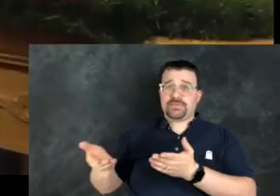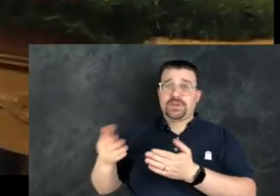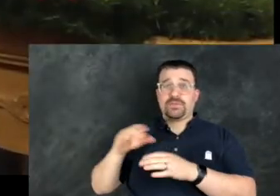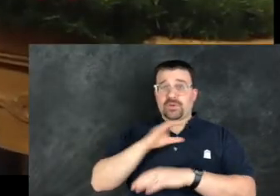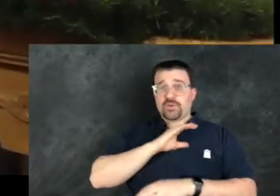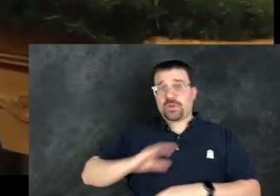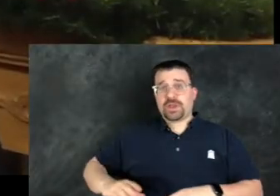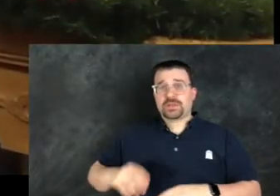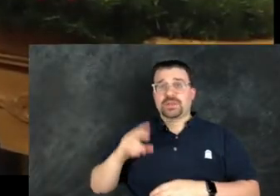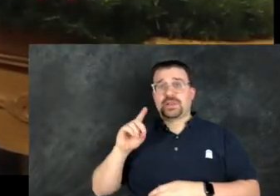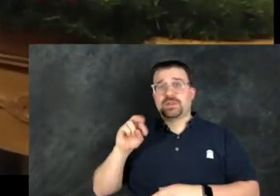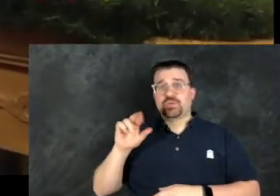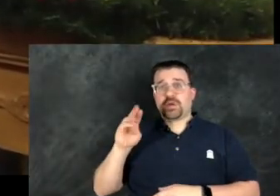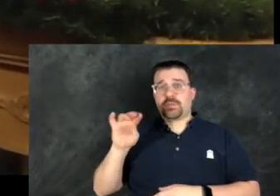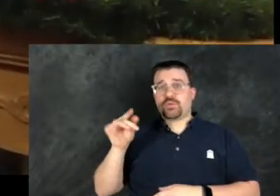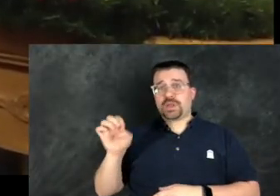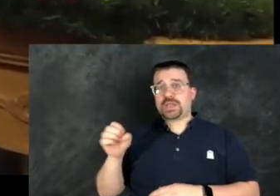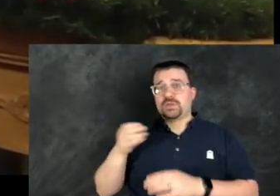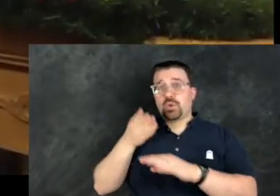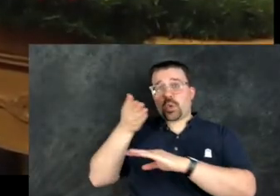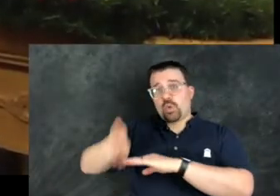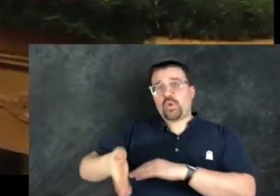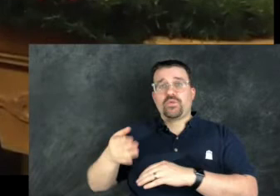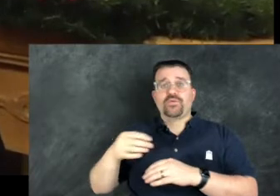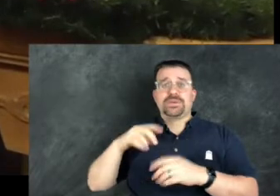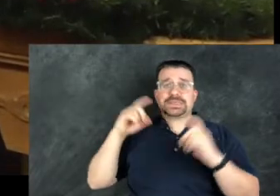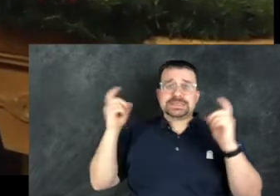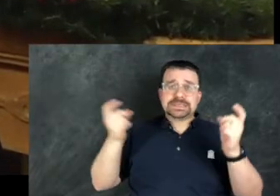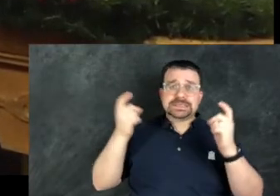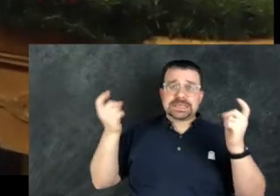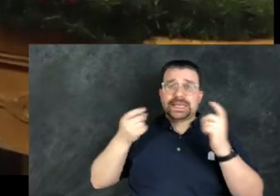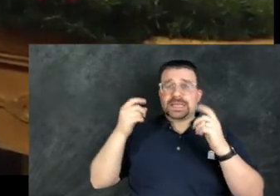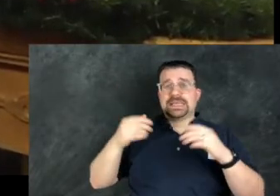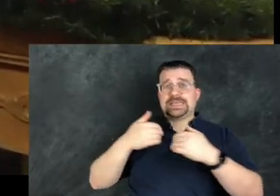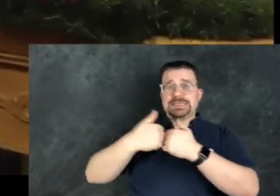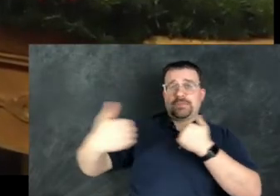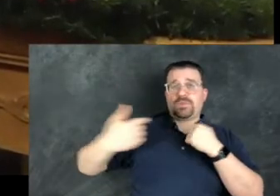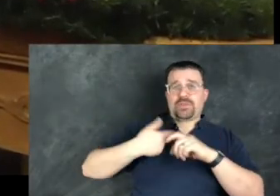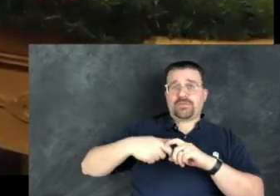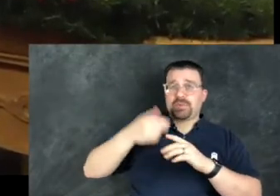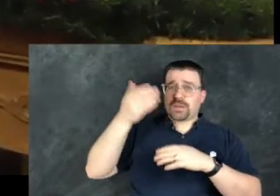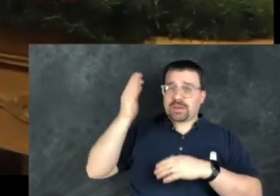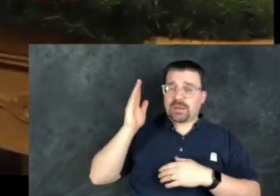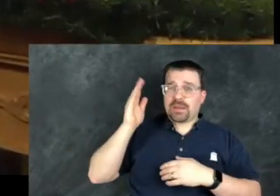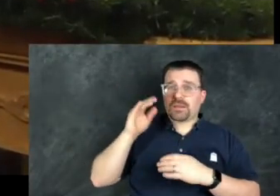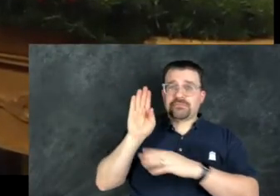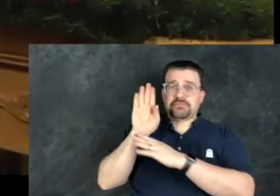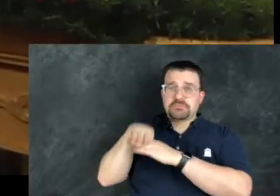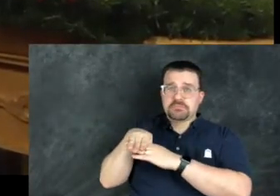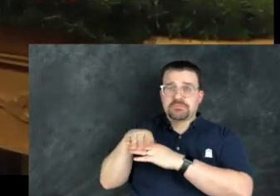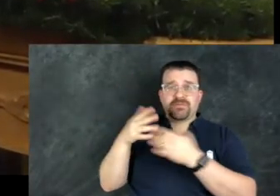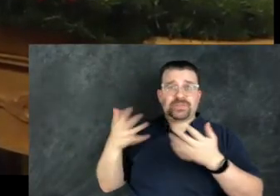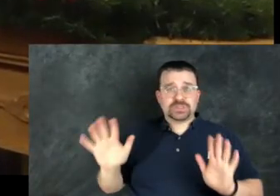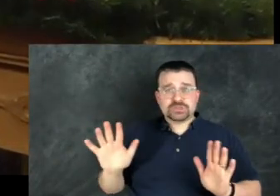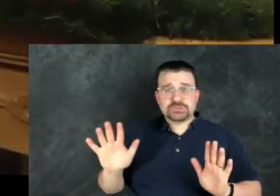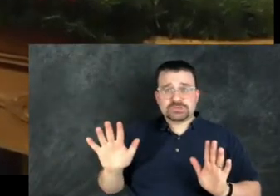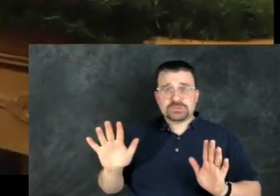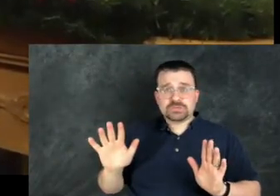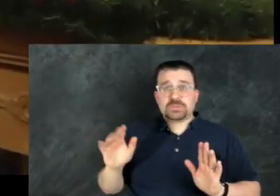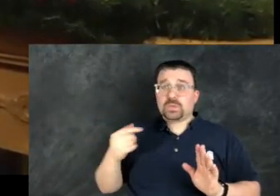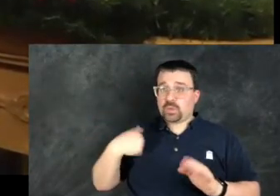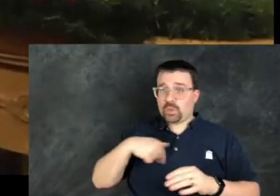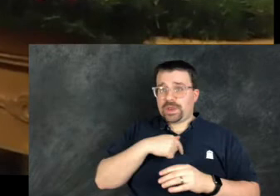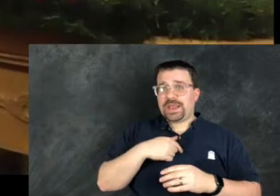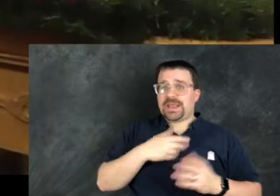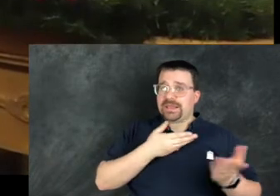the drawbridge that spans the great gorge of sin that separates us from God has been let down, and we have